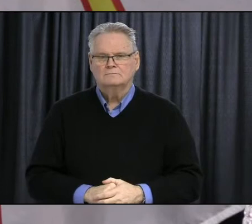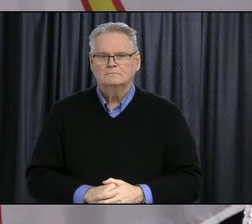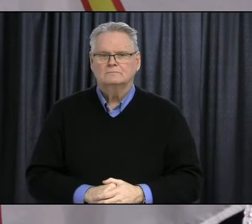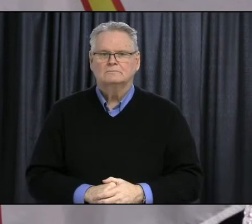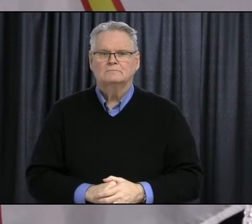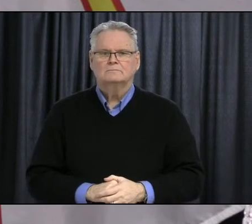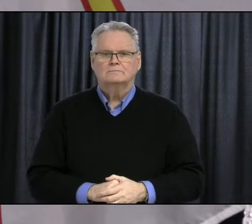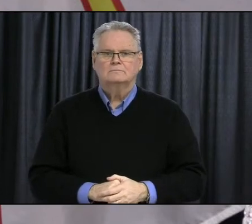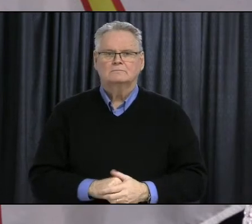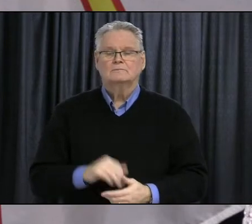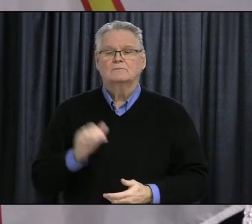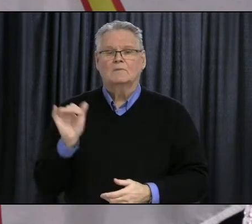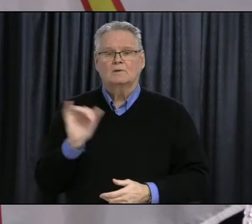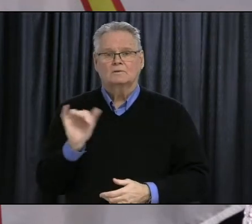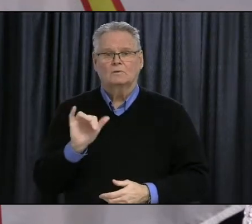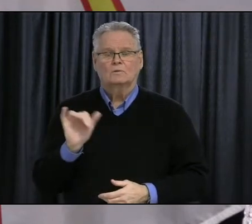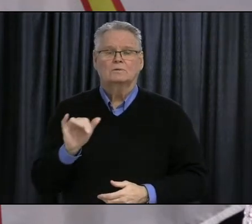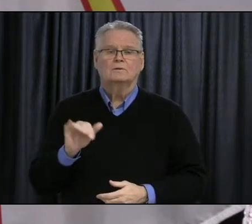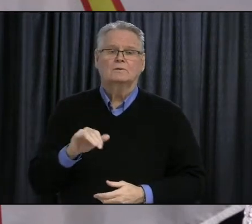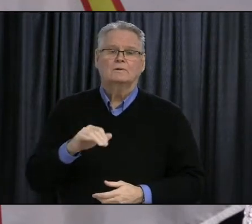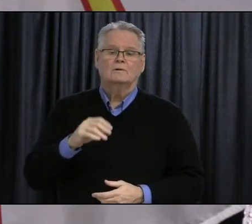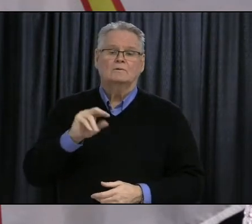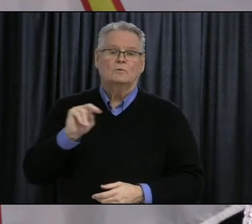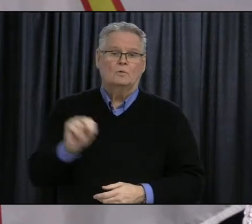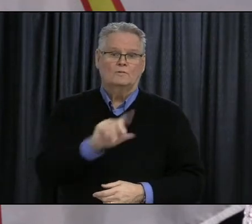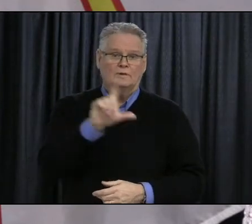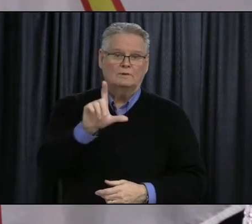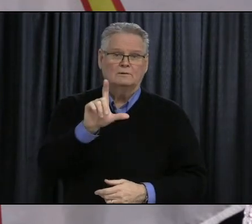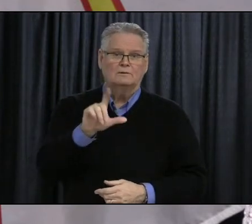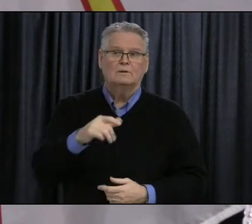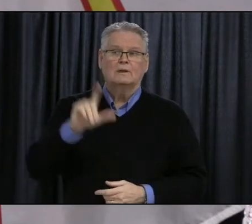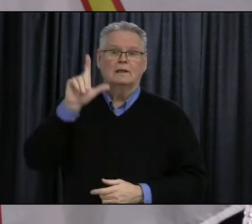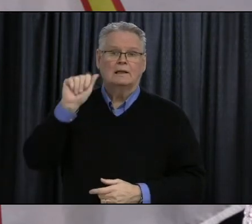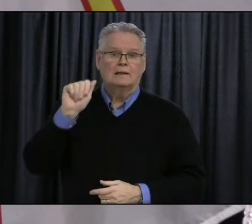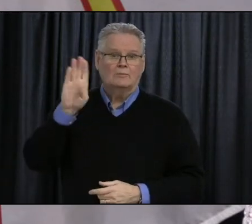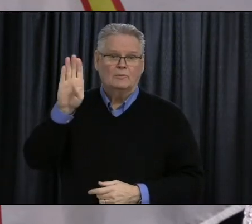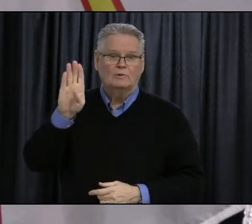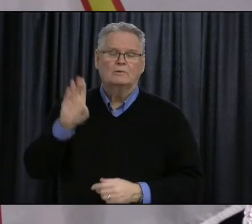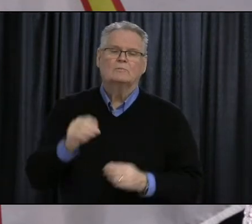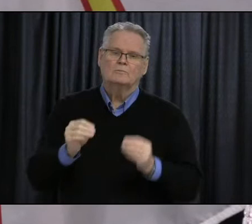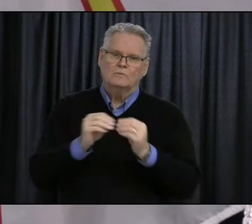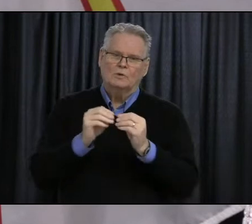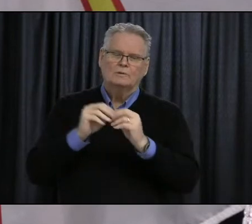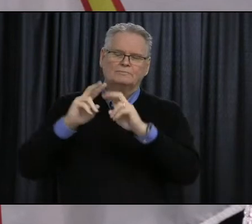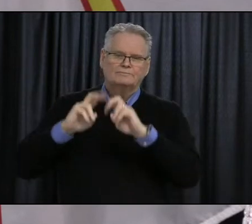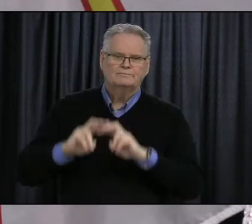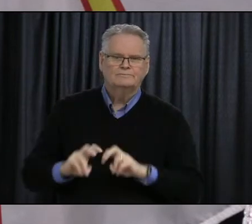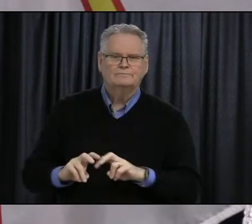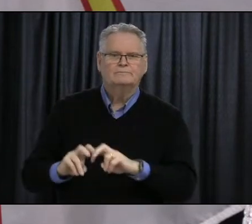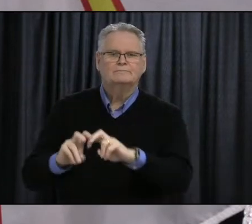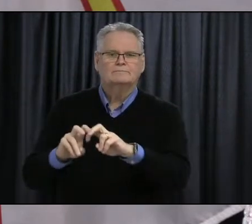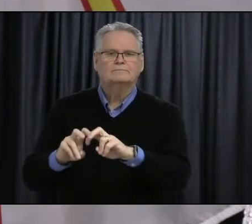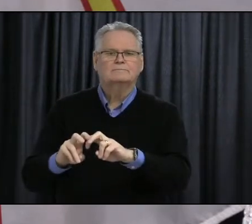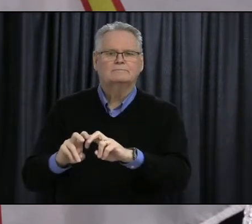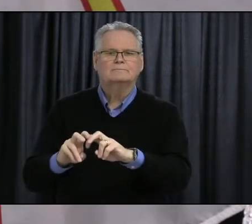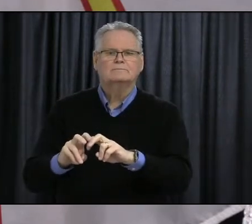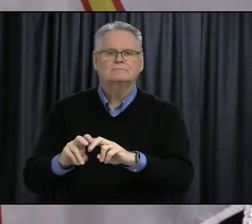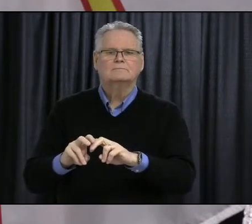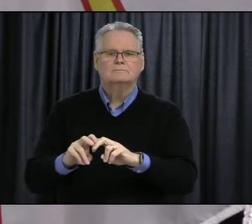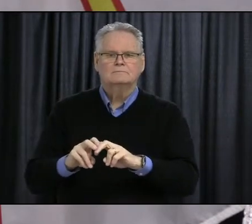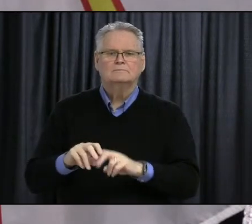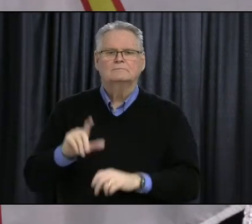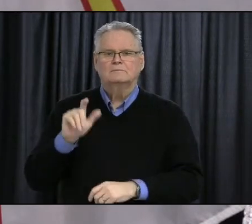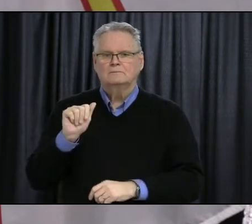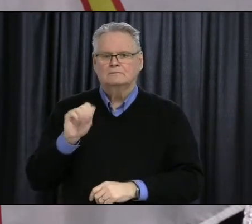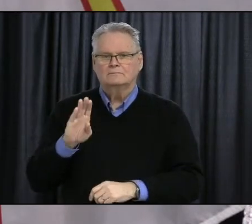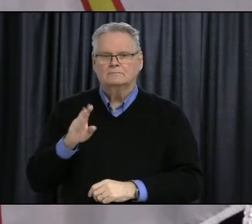quickly. As I've said many times, we all need to carry on as though COVID is in our midst. The families who were